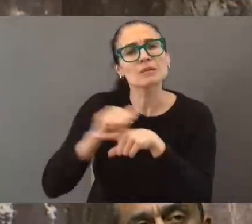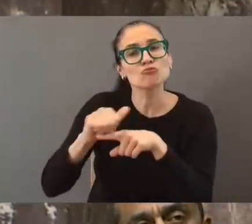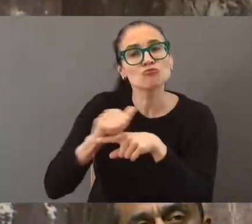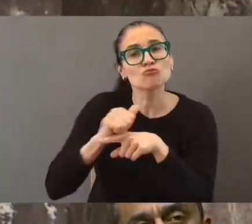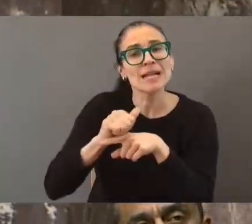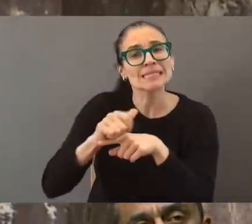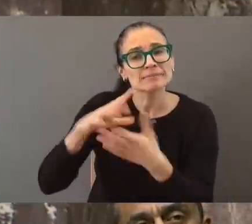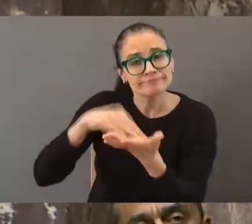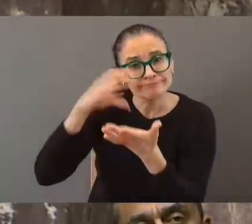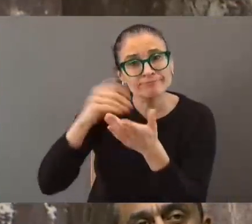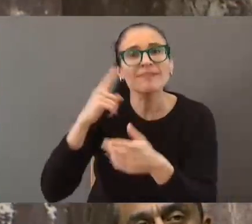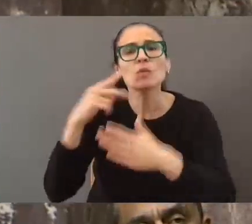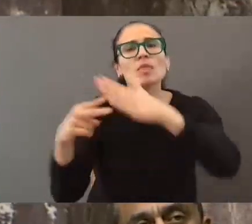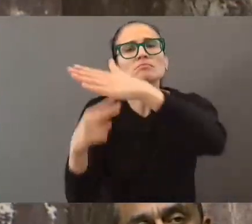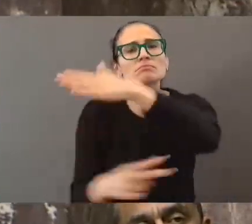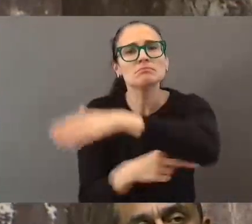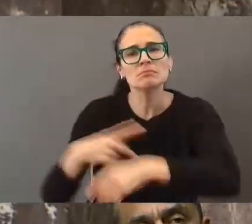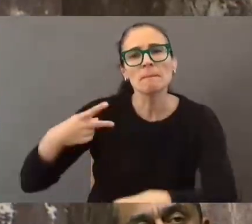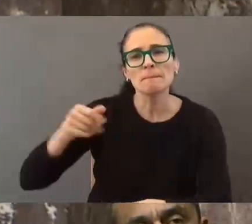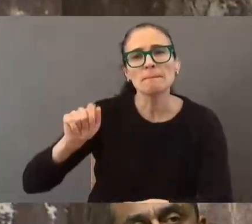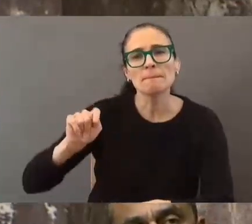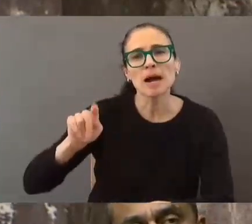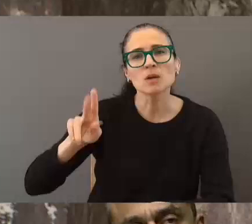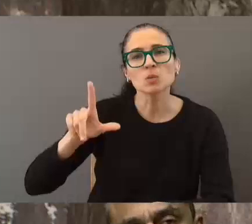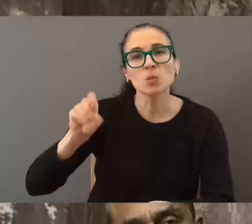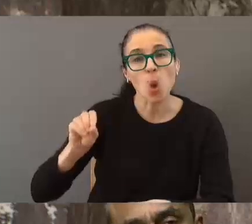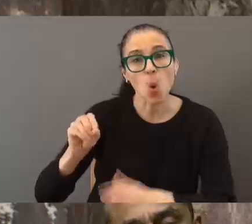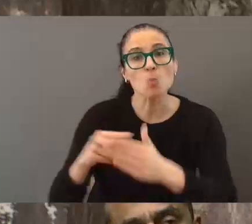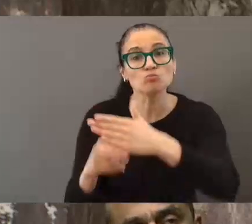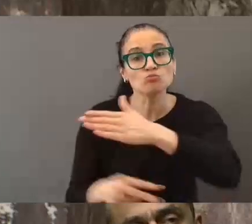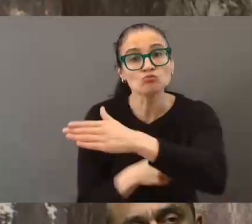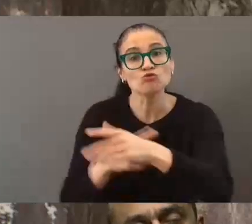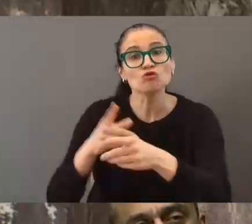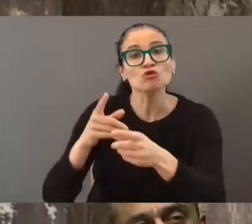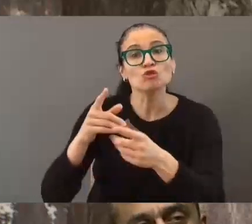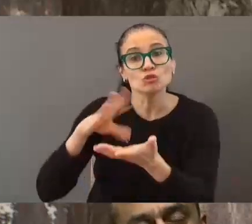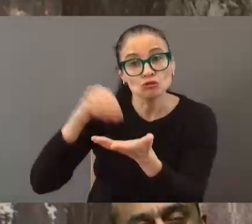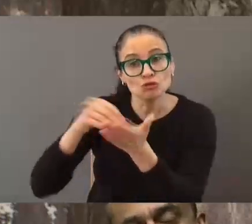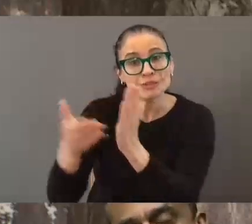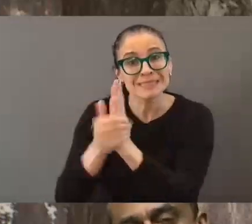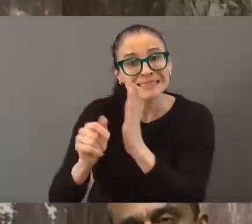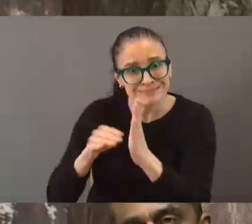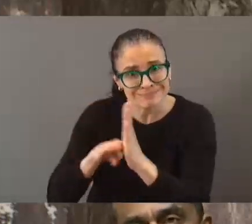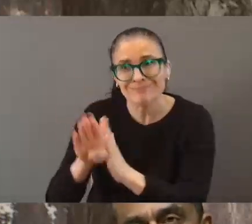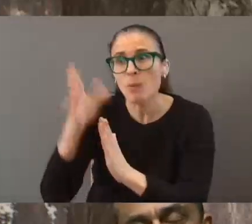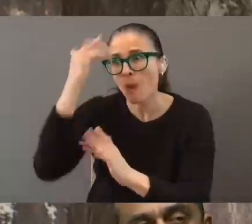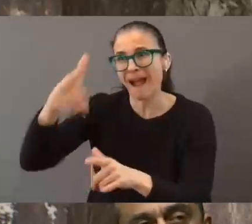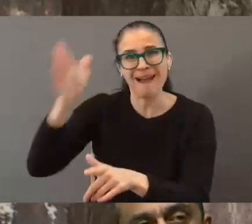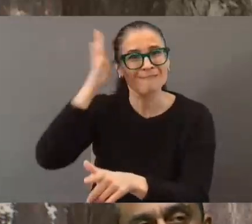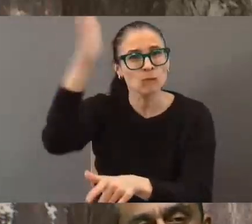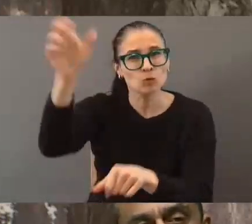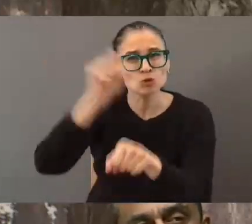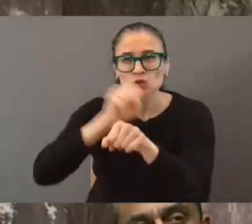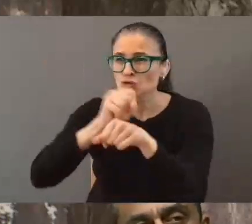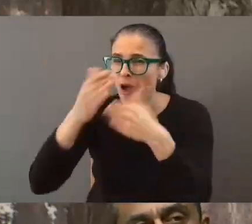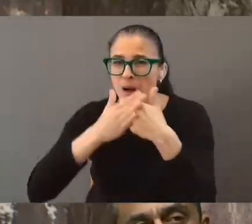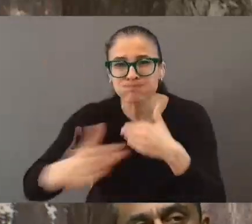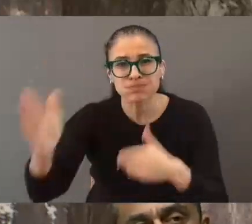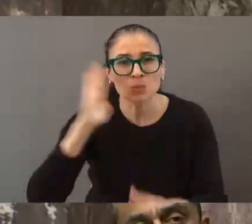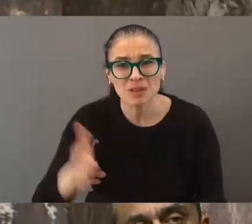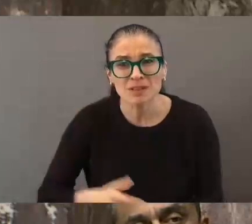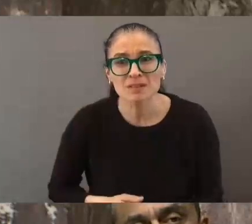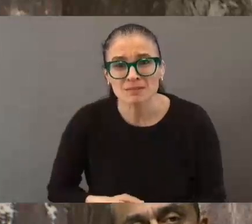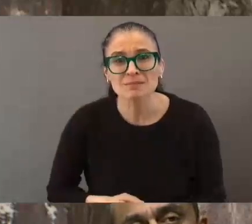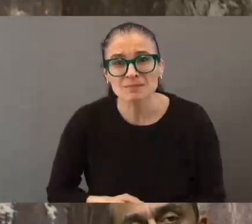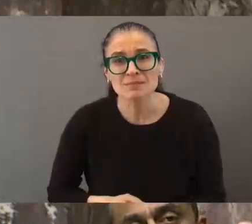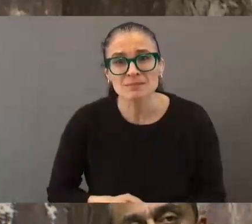lifetime, Honourable Speaker, they're doing really well, Honourable Speaker. When you're talking about the electrician that's building the new hospital in Vancouver, Honourable